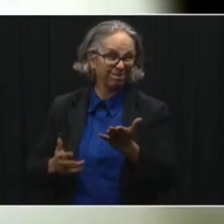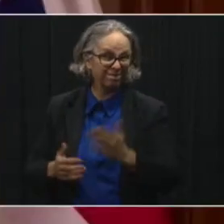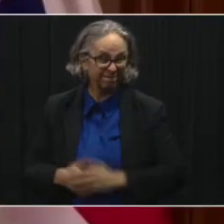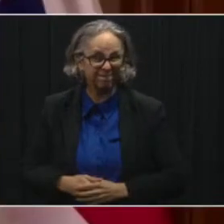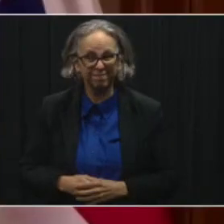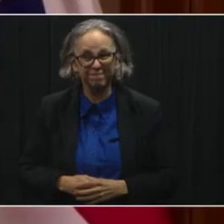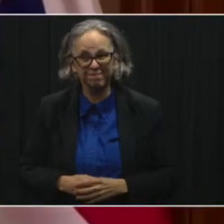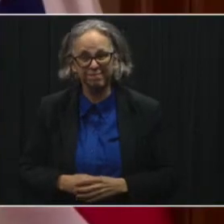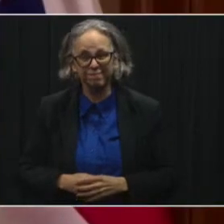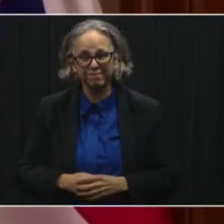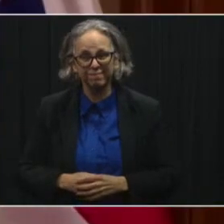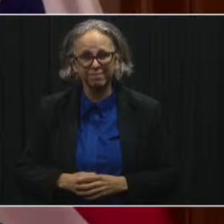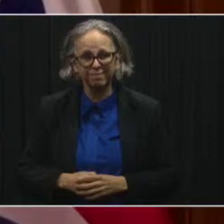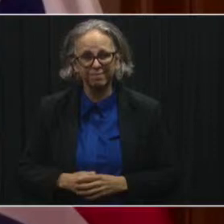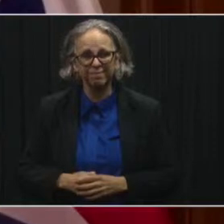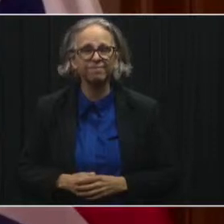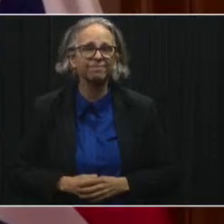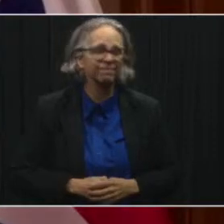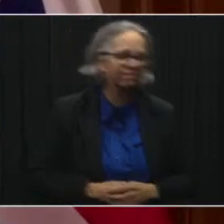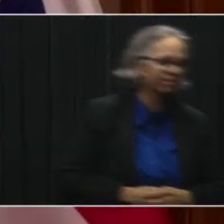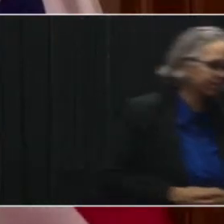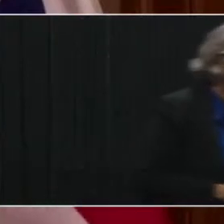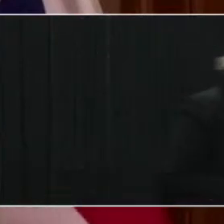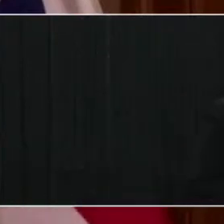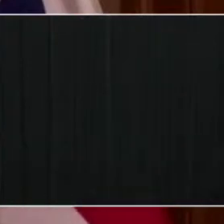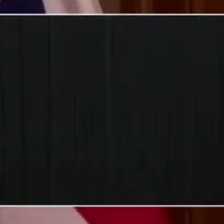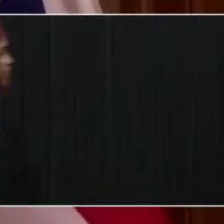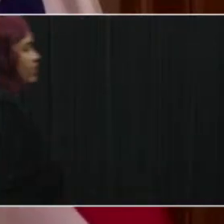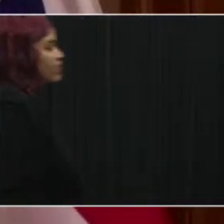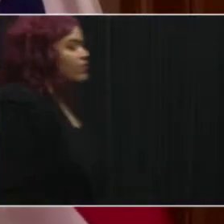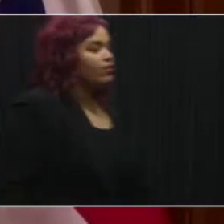Next question is from Jeremy Scott at WTNS Radio in Coshocton.